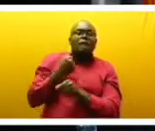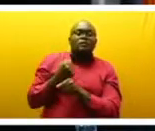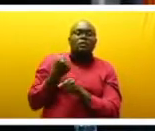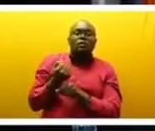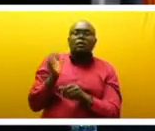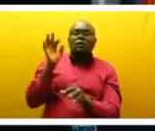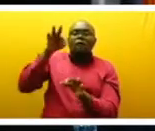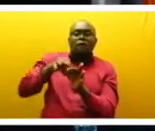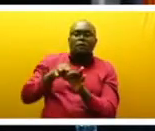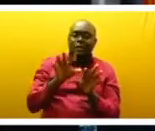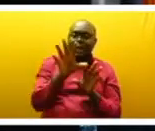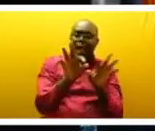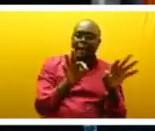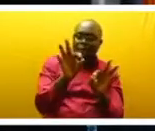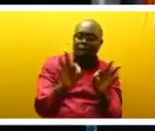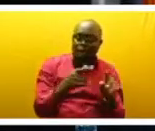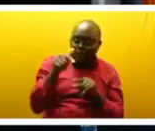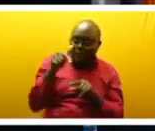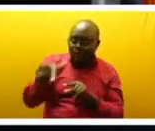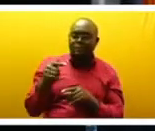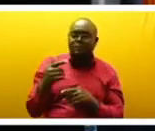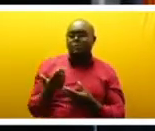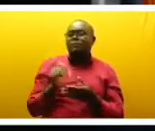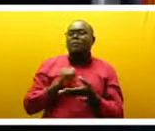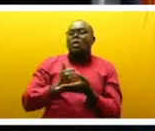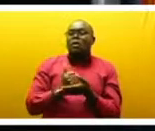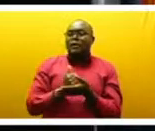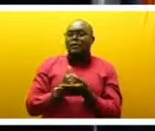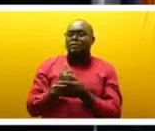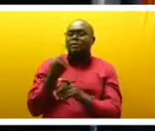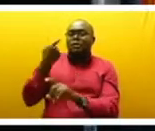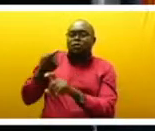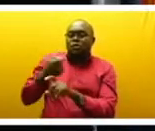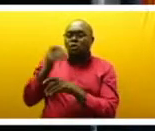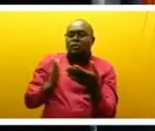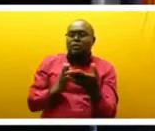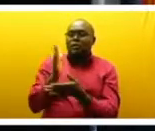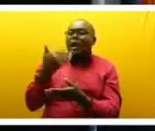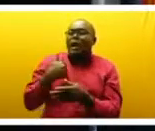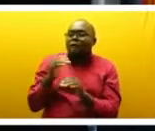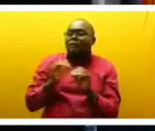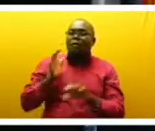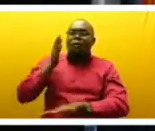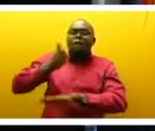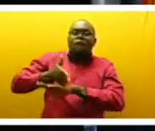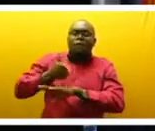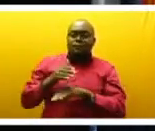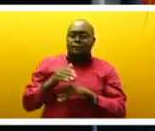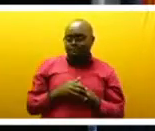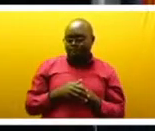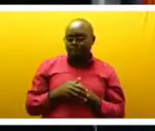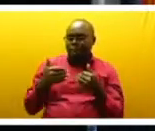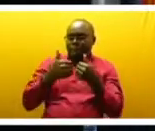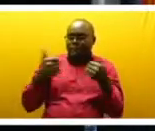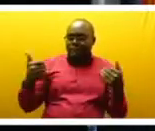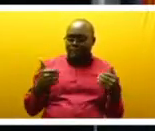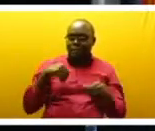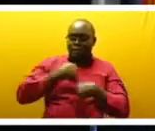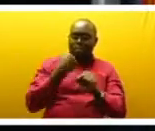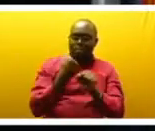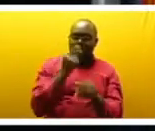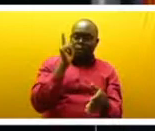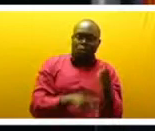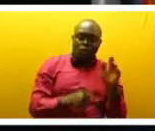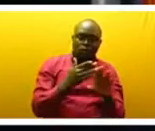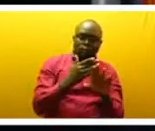voter identification. This is an audit tool to ensure there's no fraud. A distinction must be made between what was